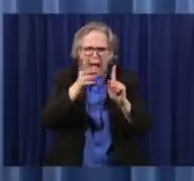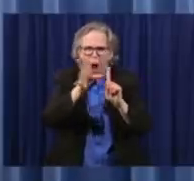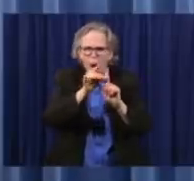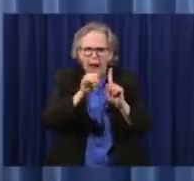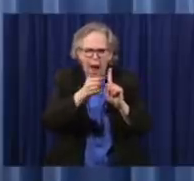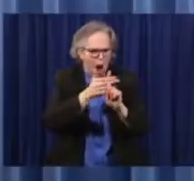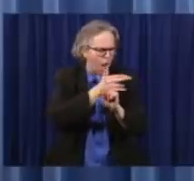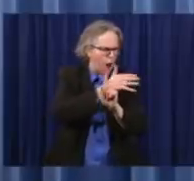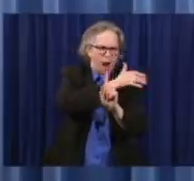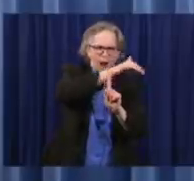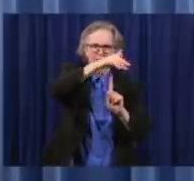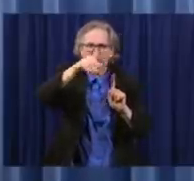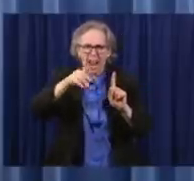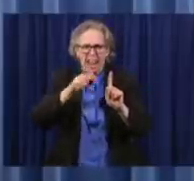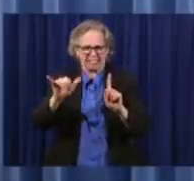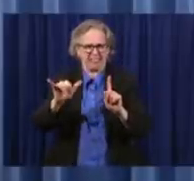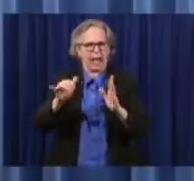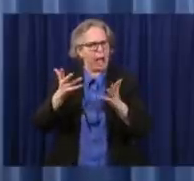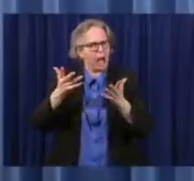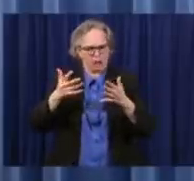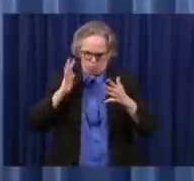What is important,